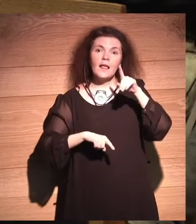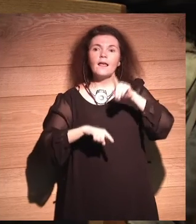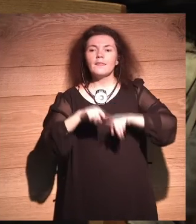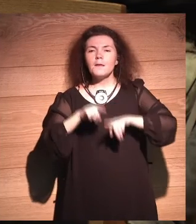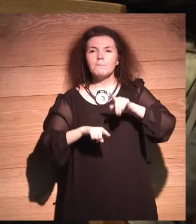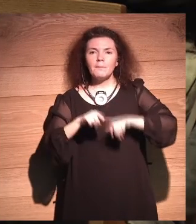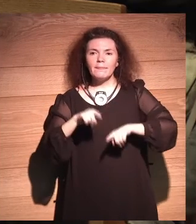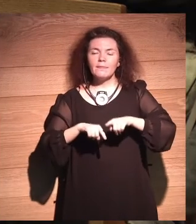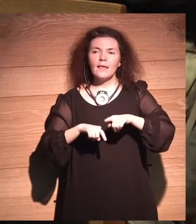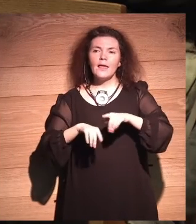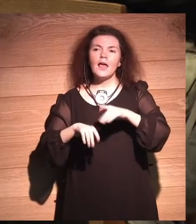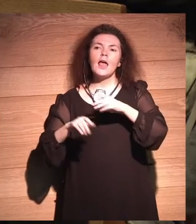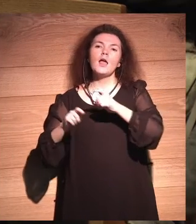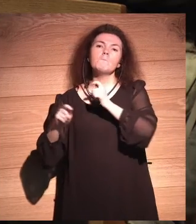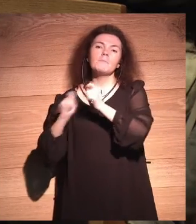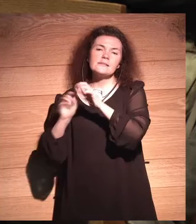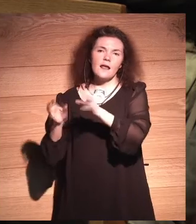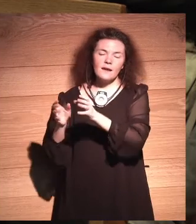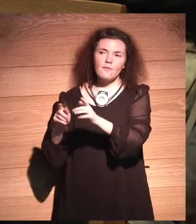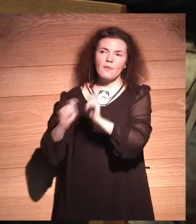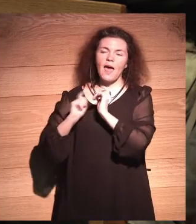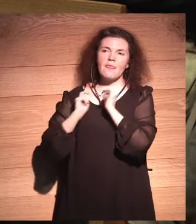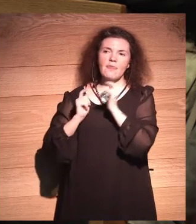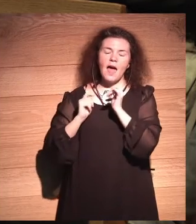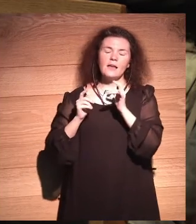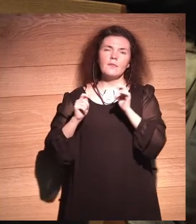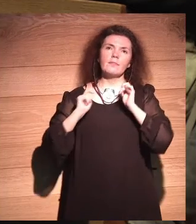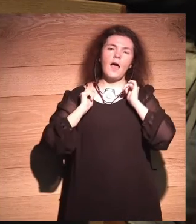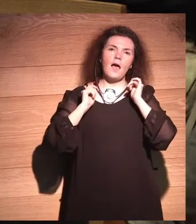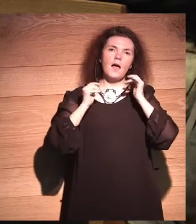get away from all that? Sorry for being too